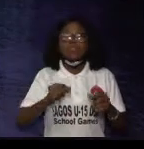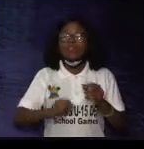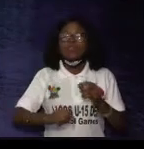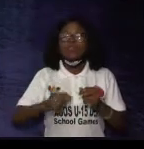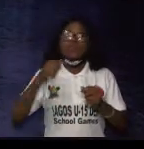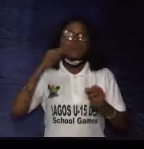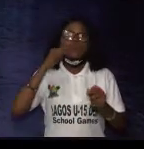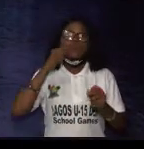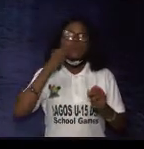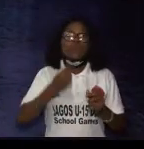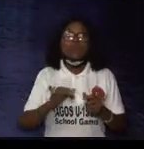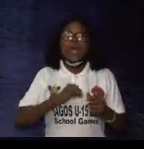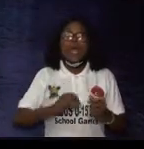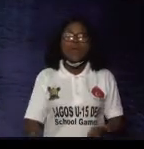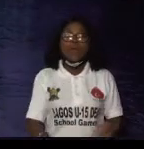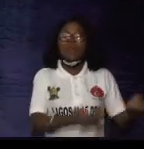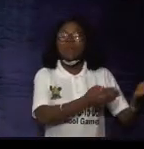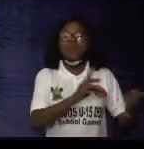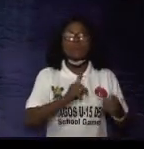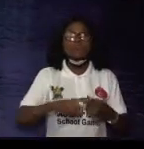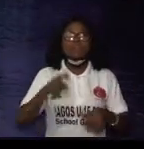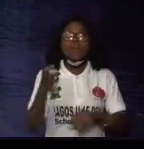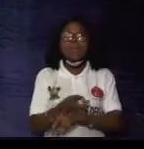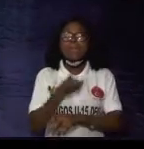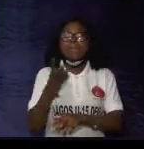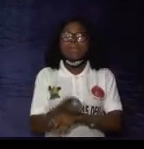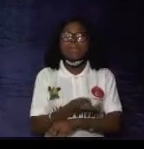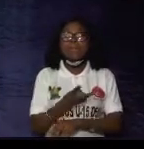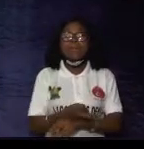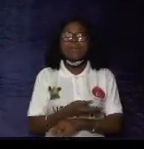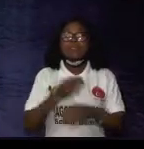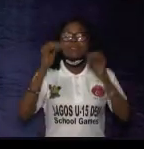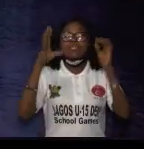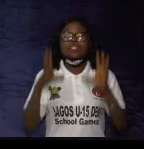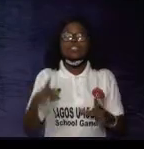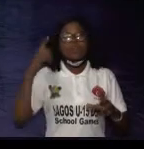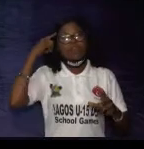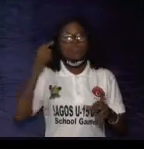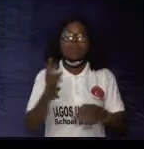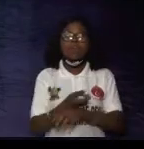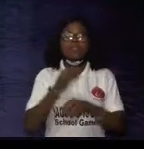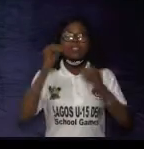you over to Uncle Agbaje, the mathematician, for